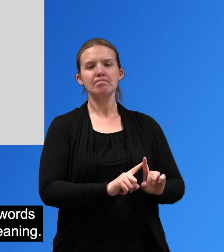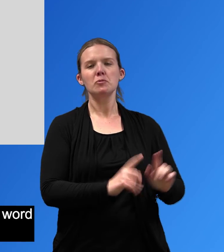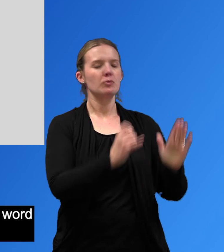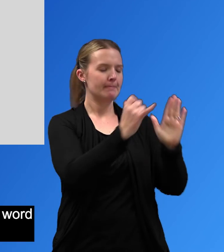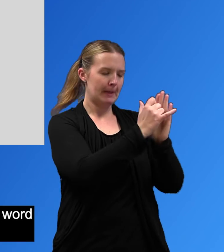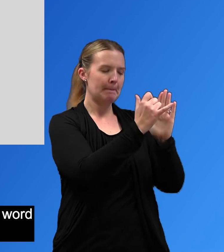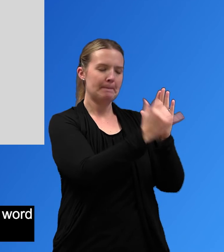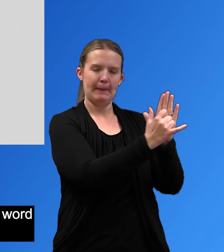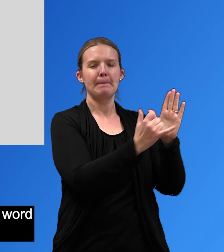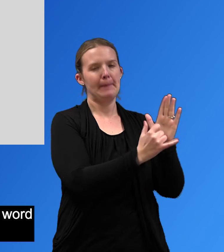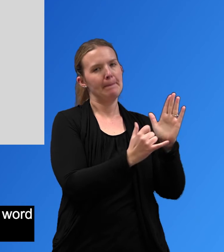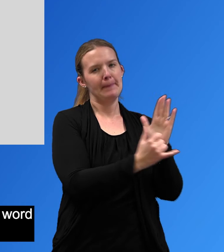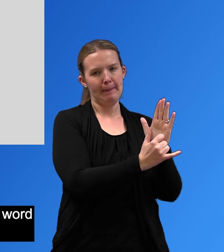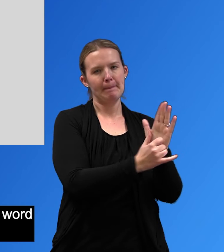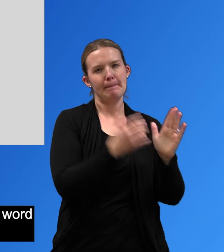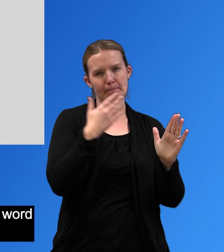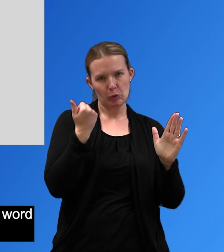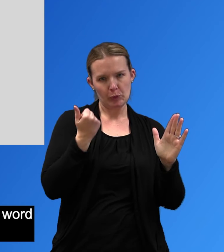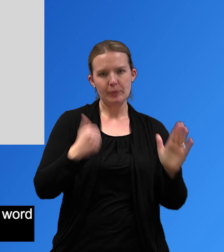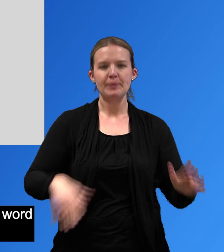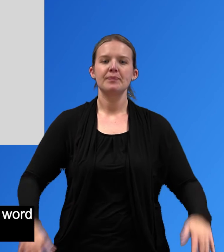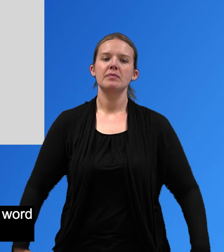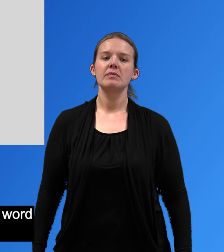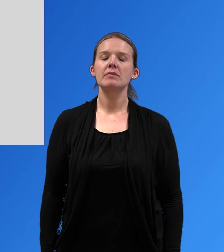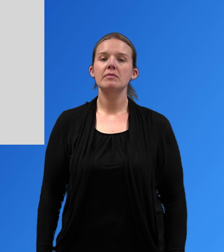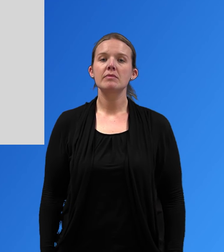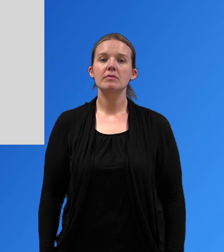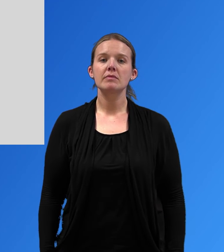meaning. Instead, use a single word repeatedly.